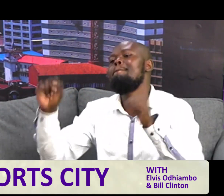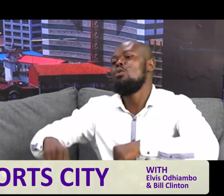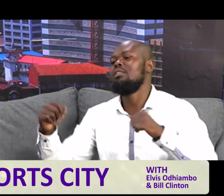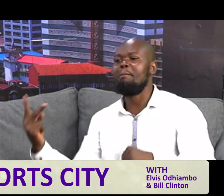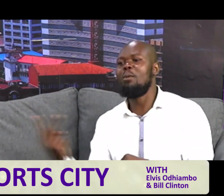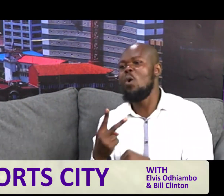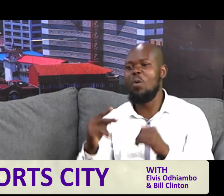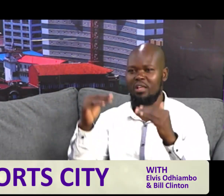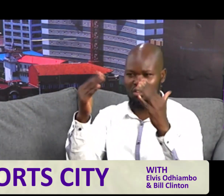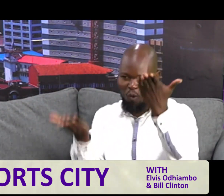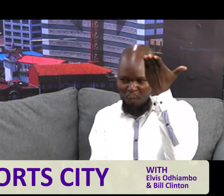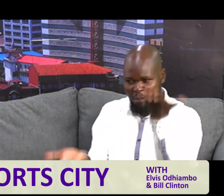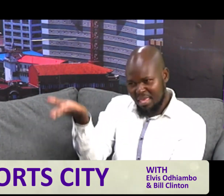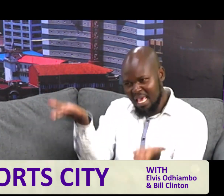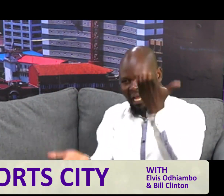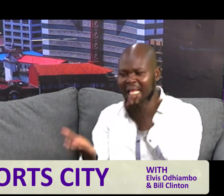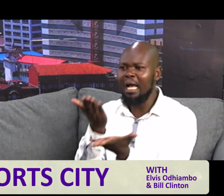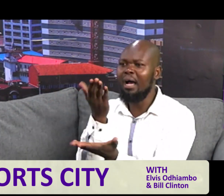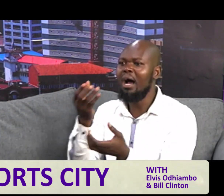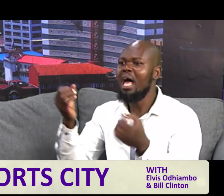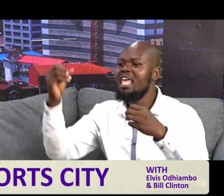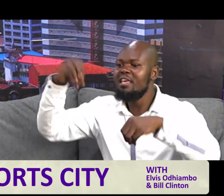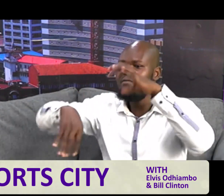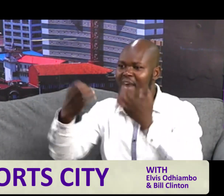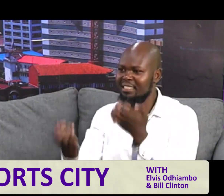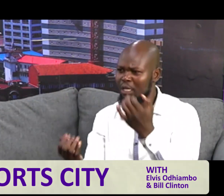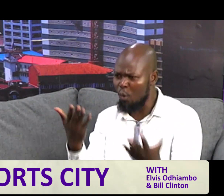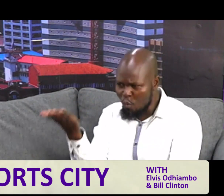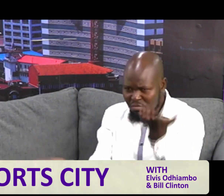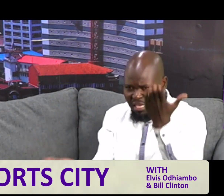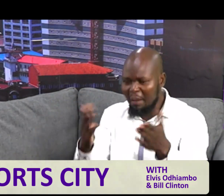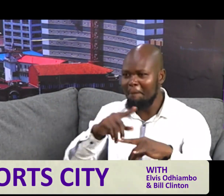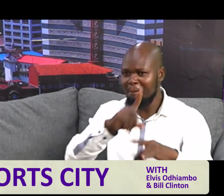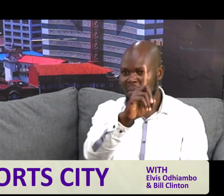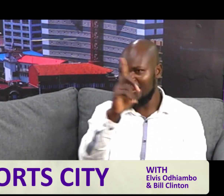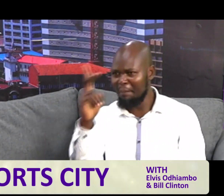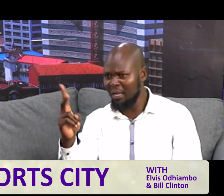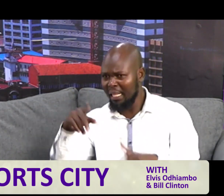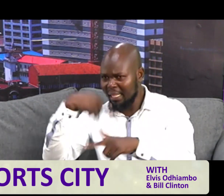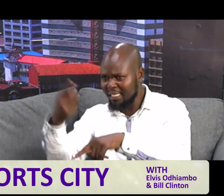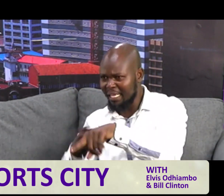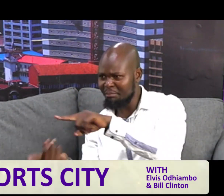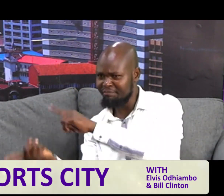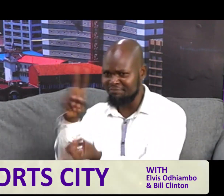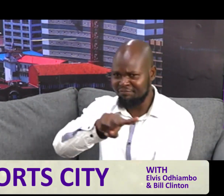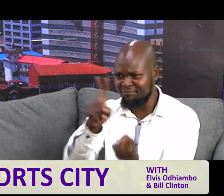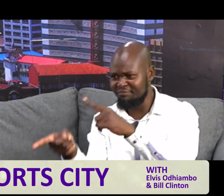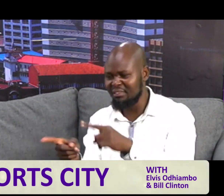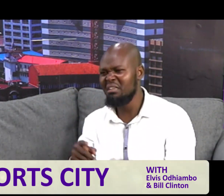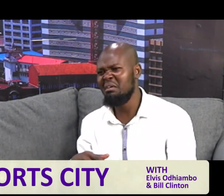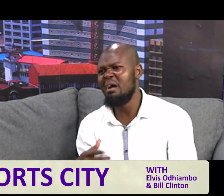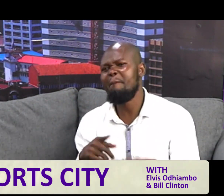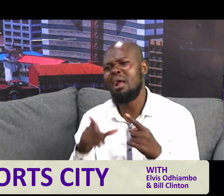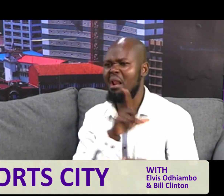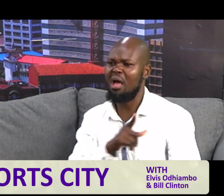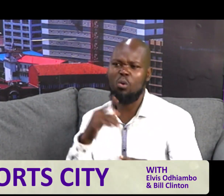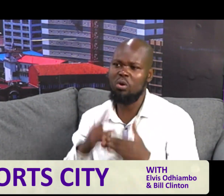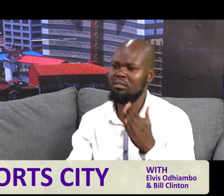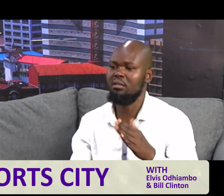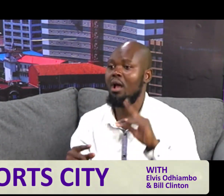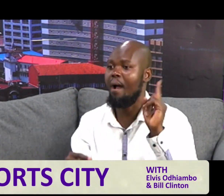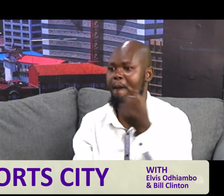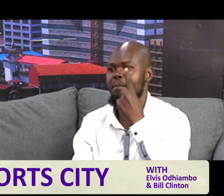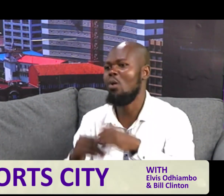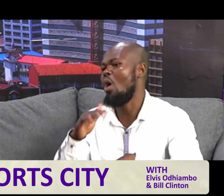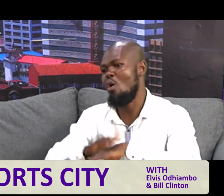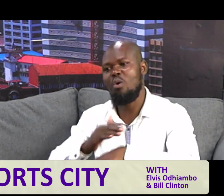should at least give assists so that he can save some energy, and also they can contribute to the other people, to